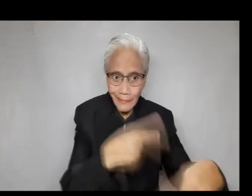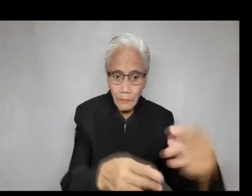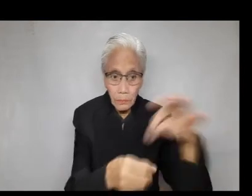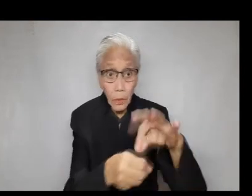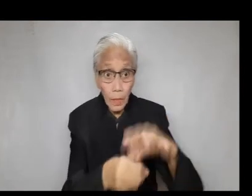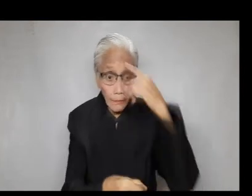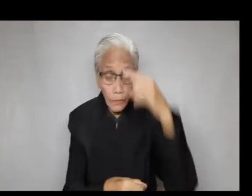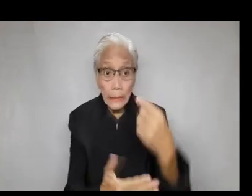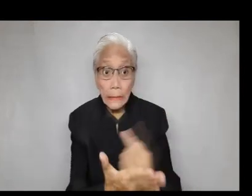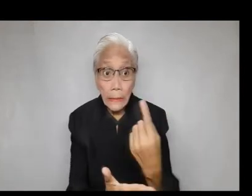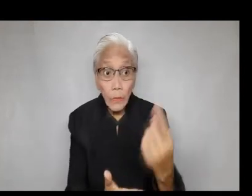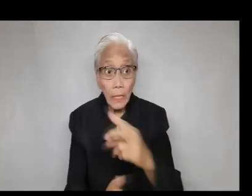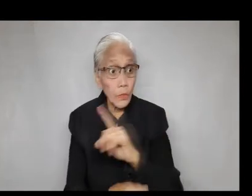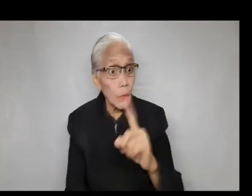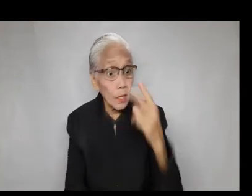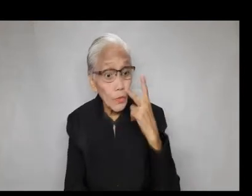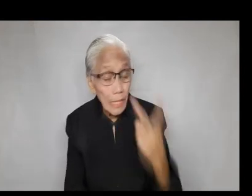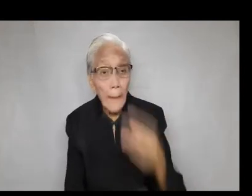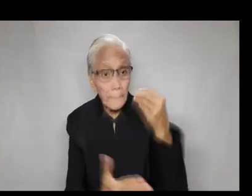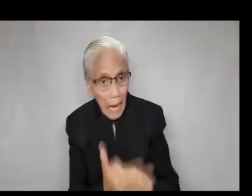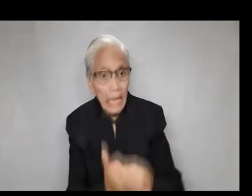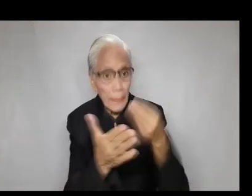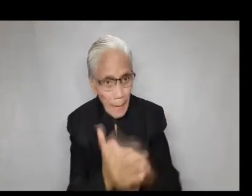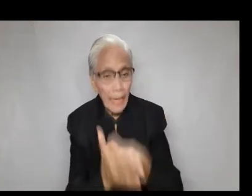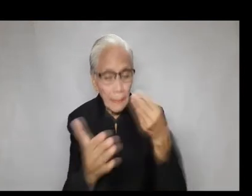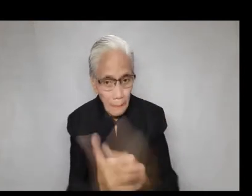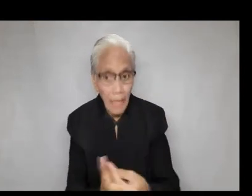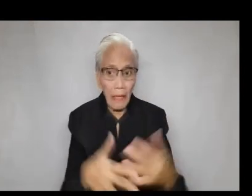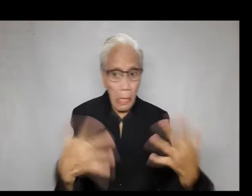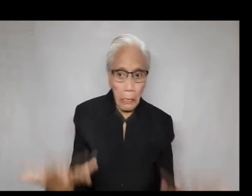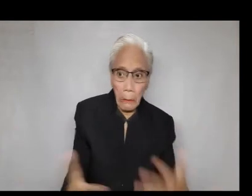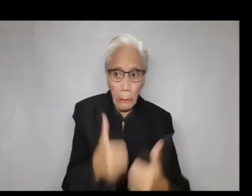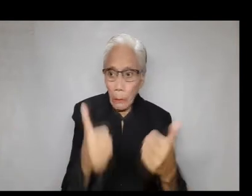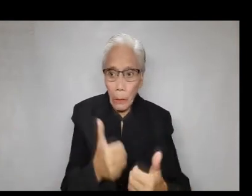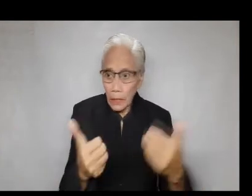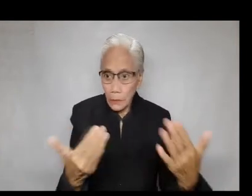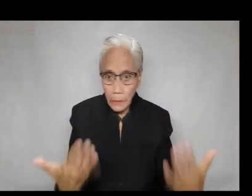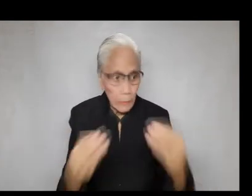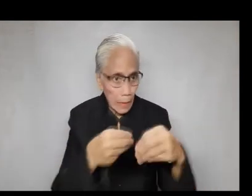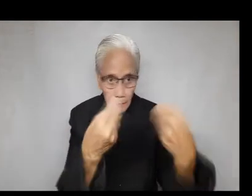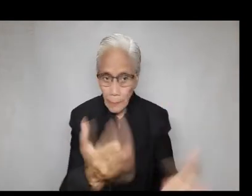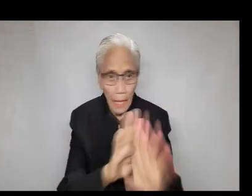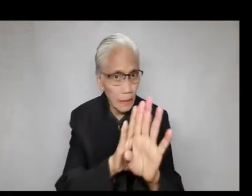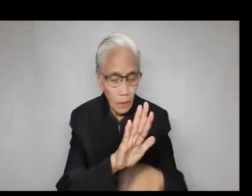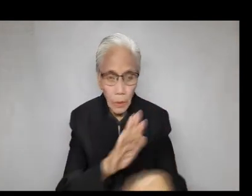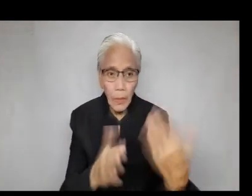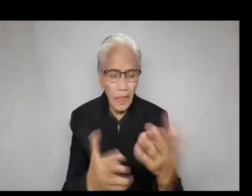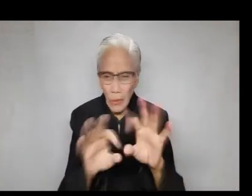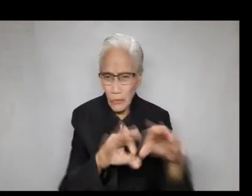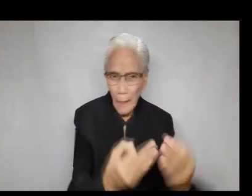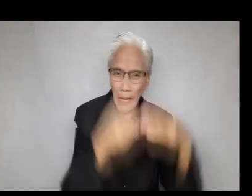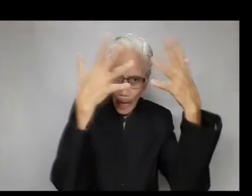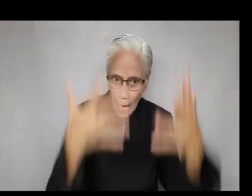national election process, voting for someone because all you see is money, money, money, which